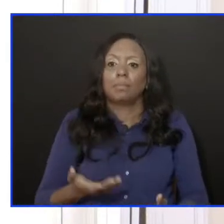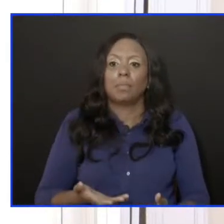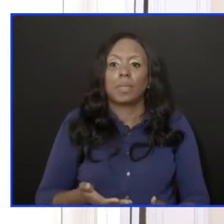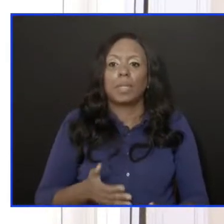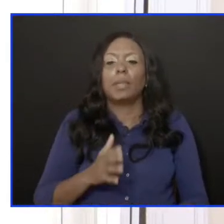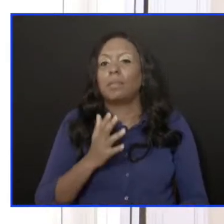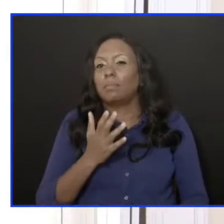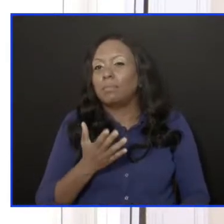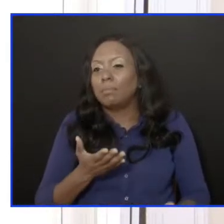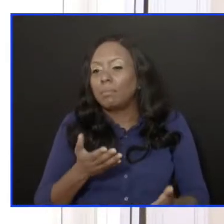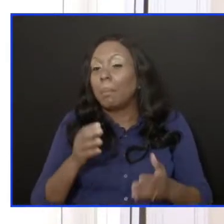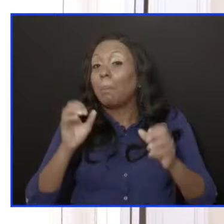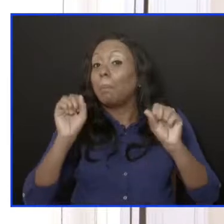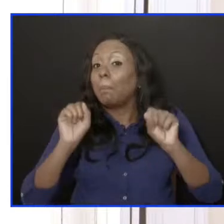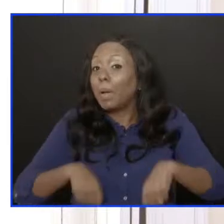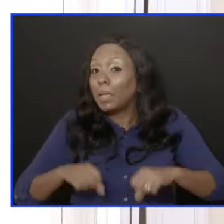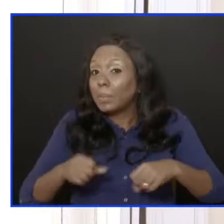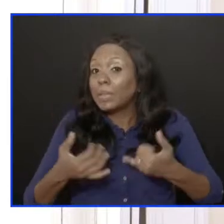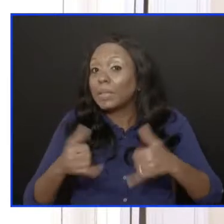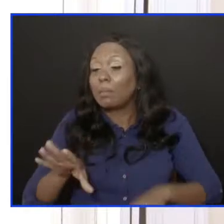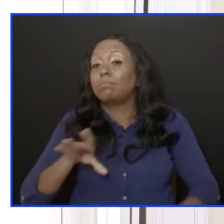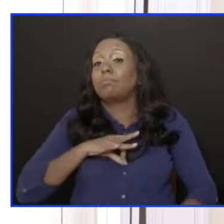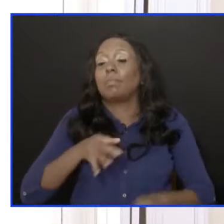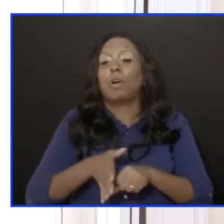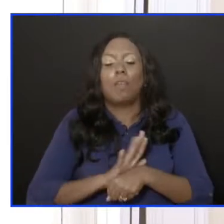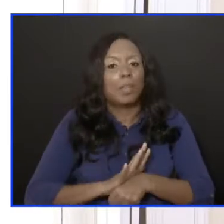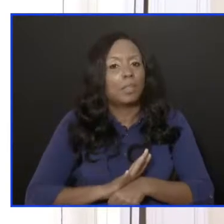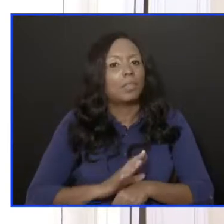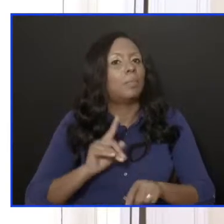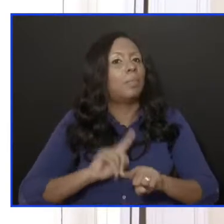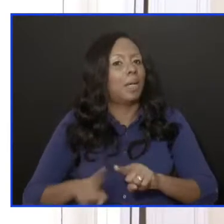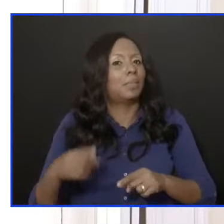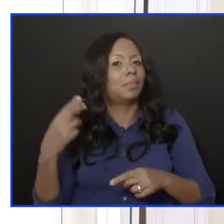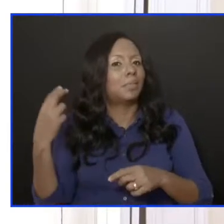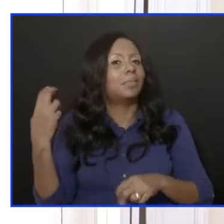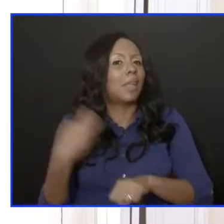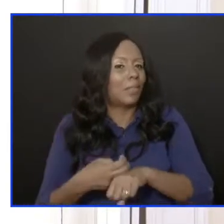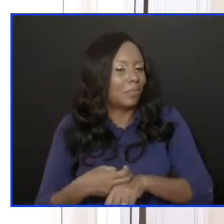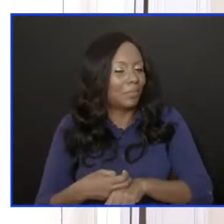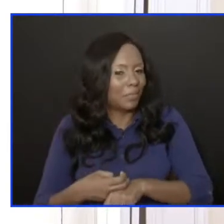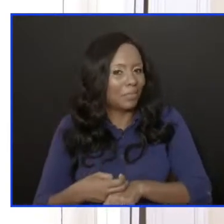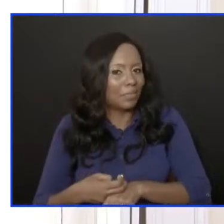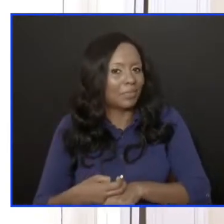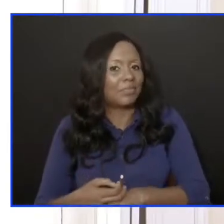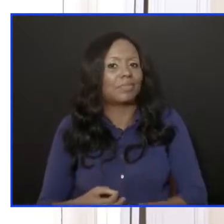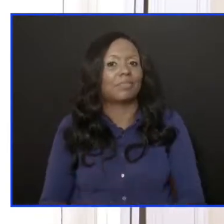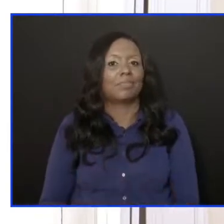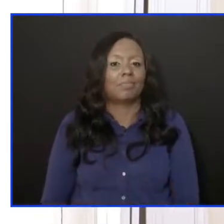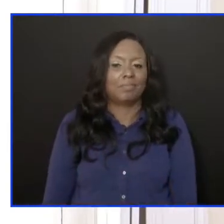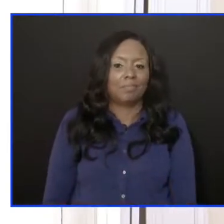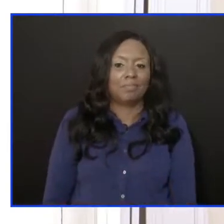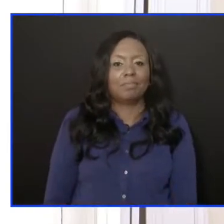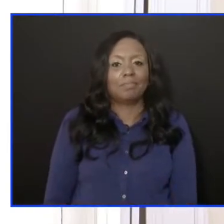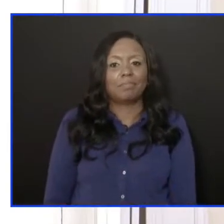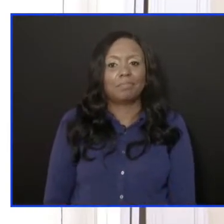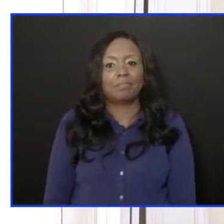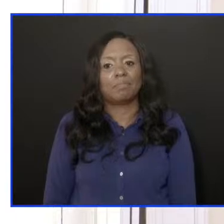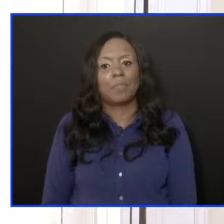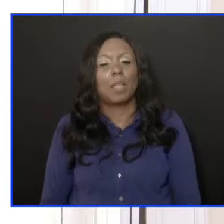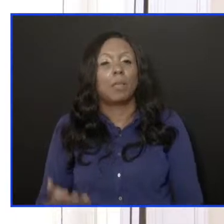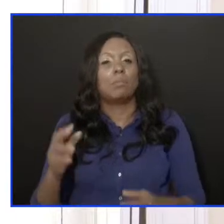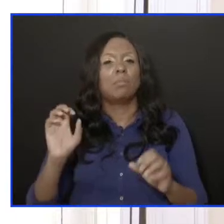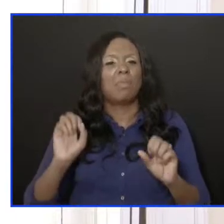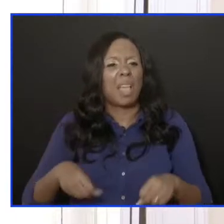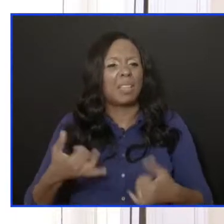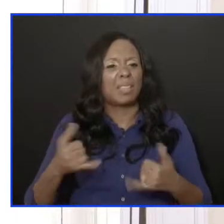breakthrough and to be part and parcel of those who become symptomatic or positive, whether symptomatic or asymptomatic